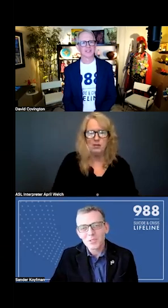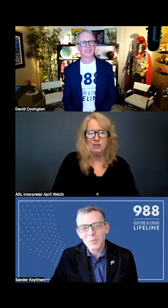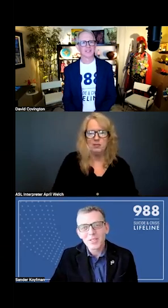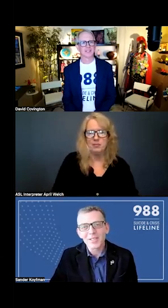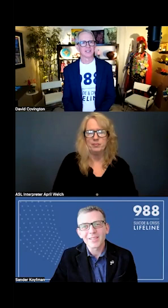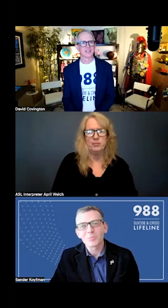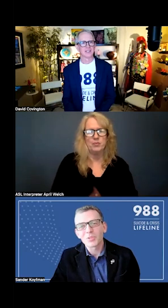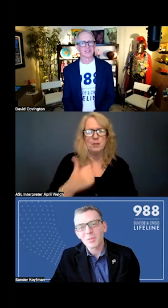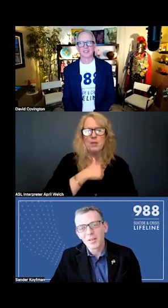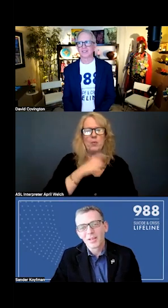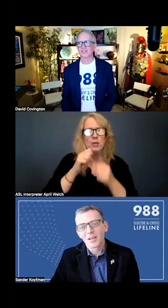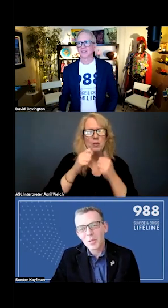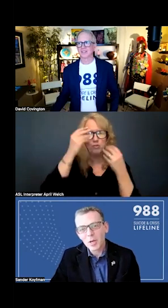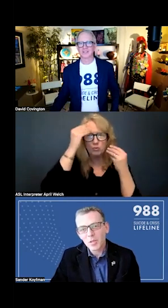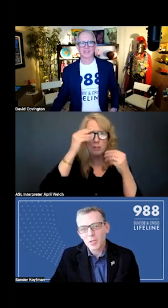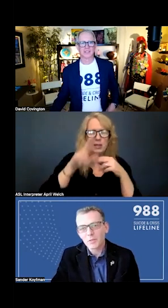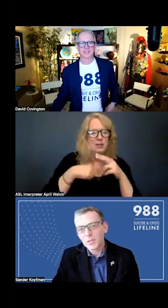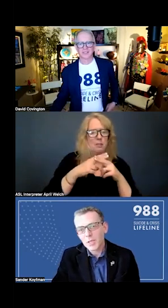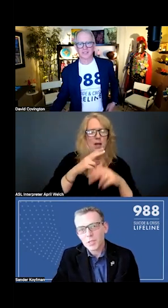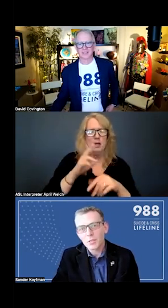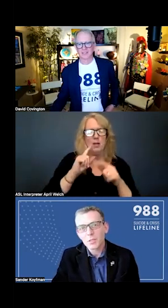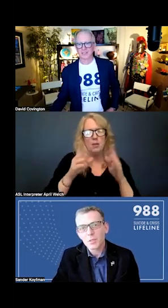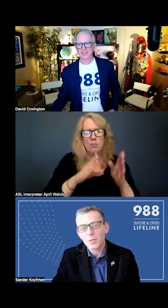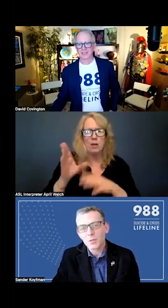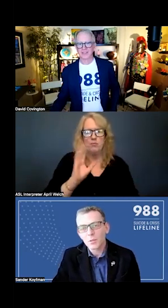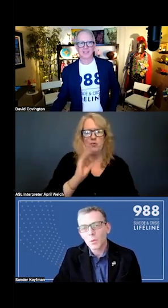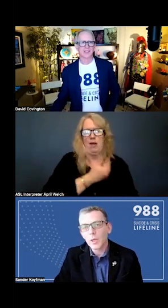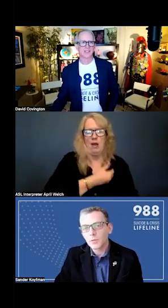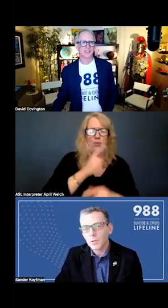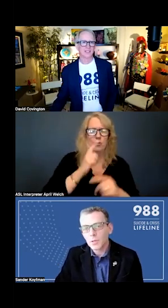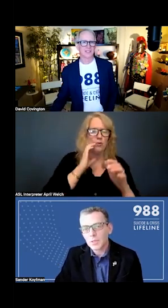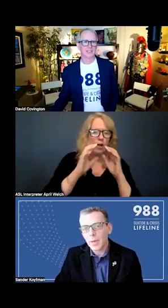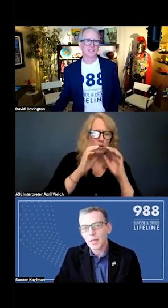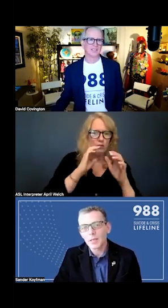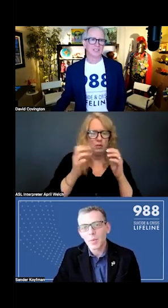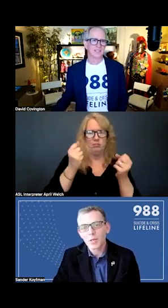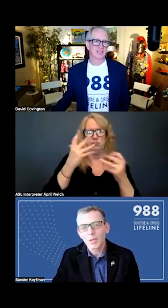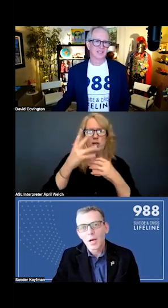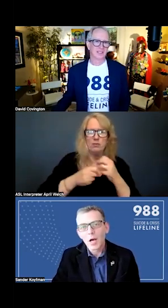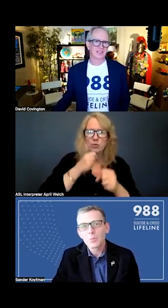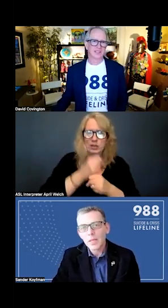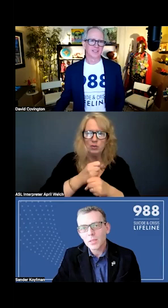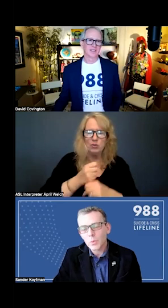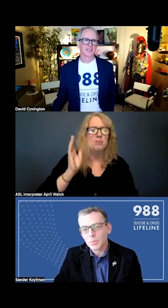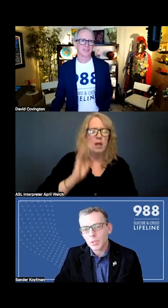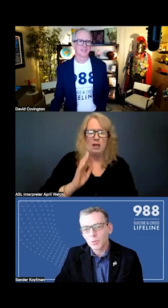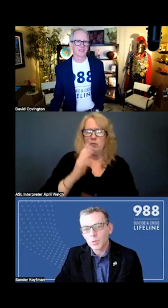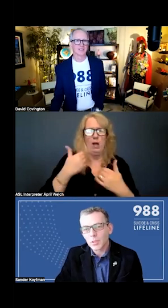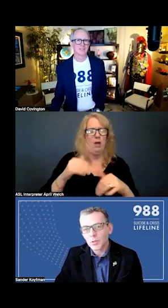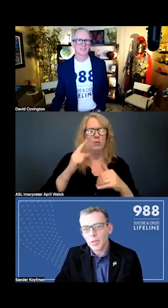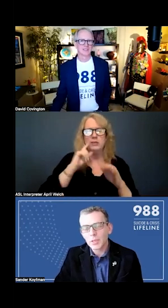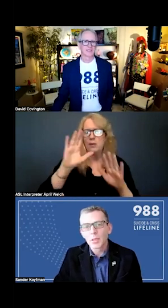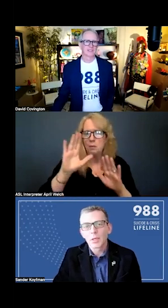just reminiscing in the prep about our conversation quite a few years back about how amazing would it be